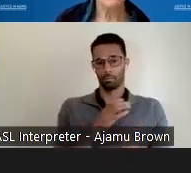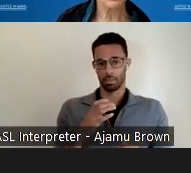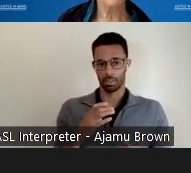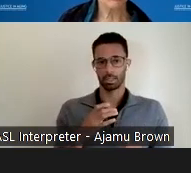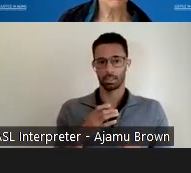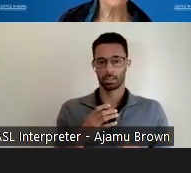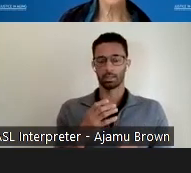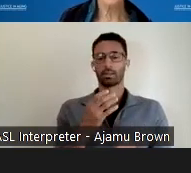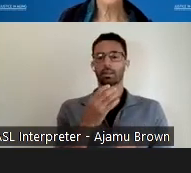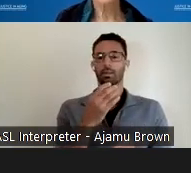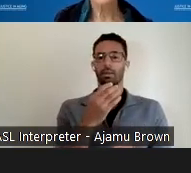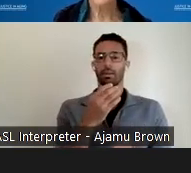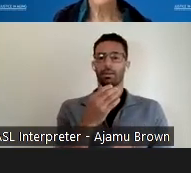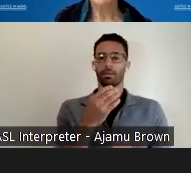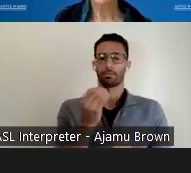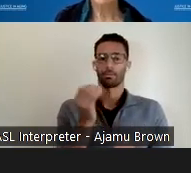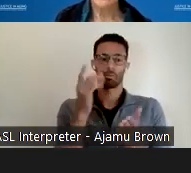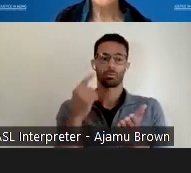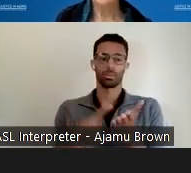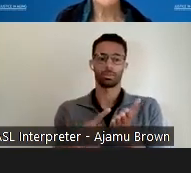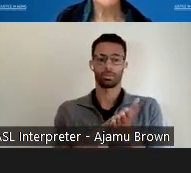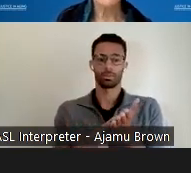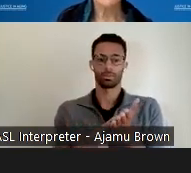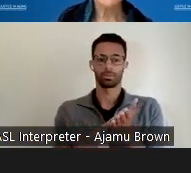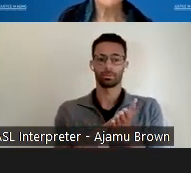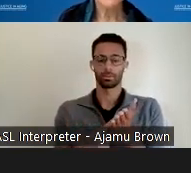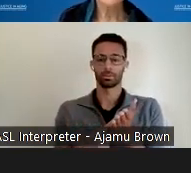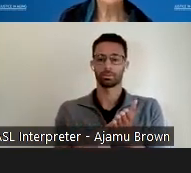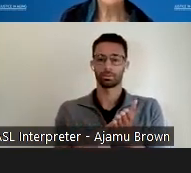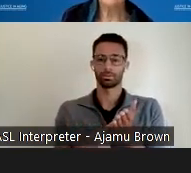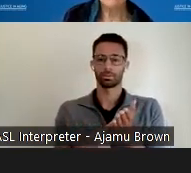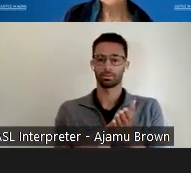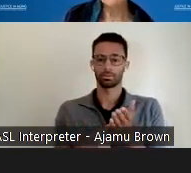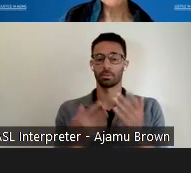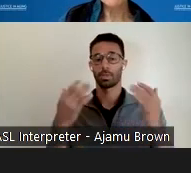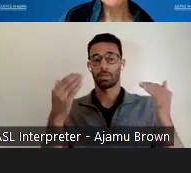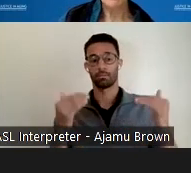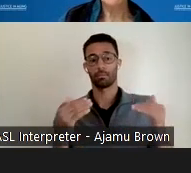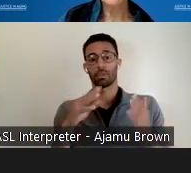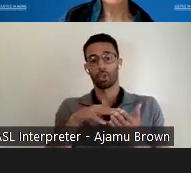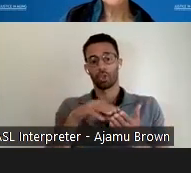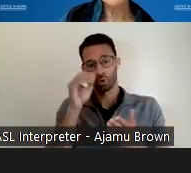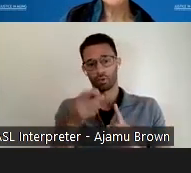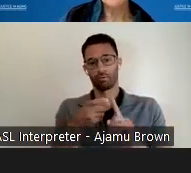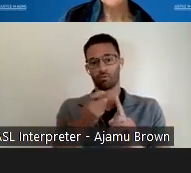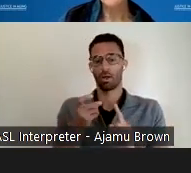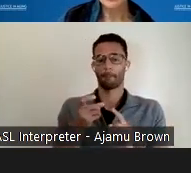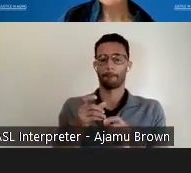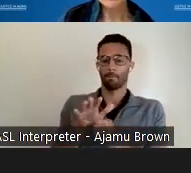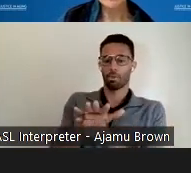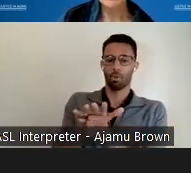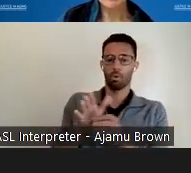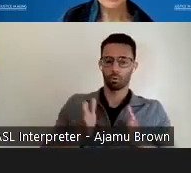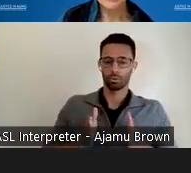right into our next item, which is learning from the locals, older adult